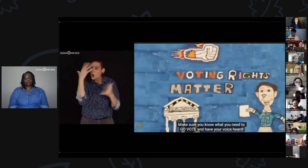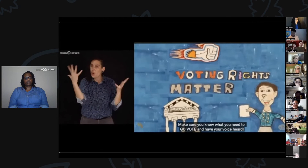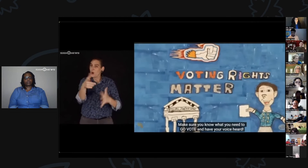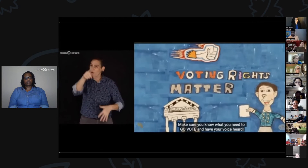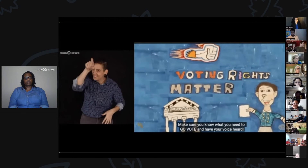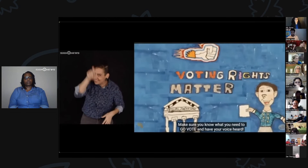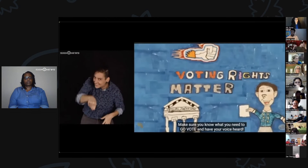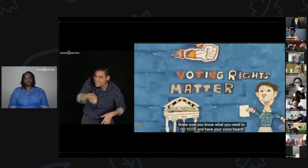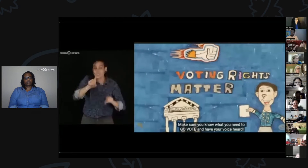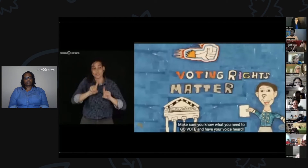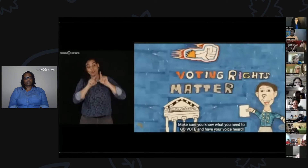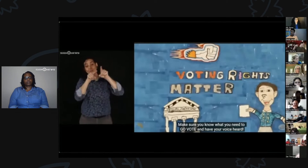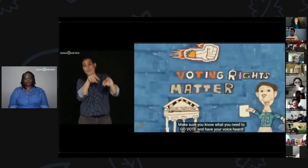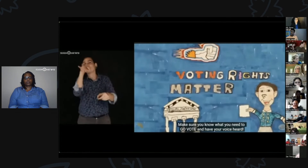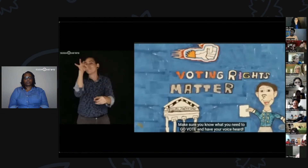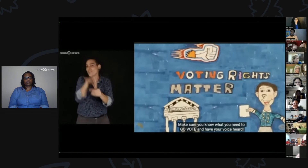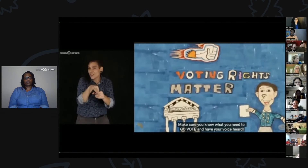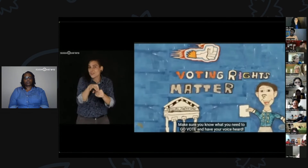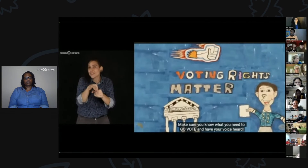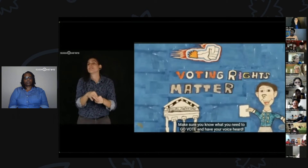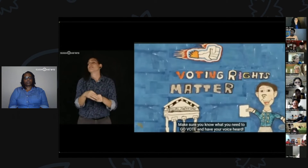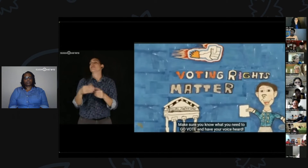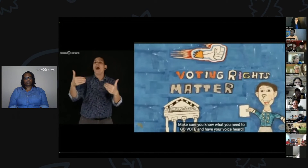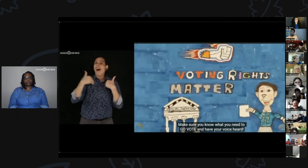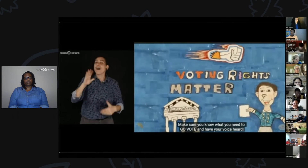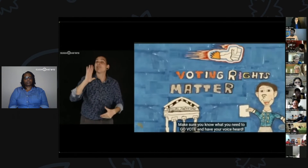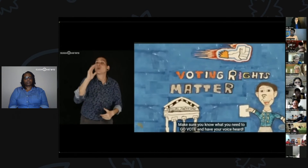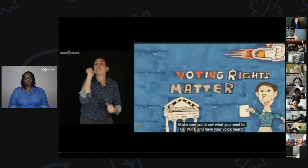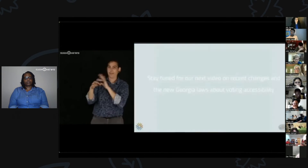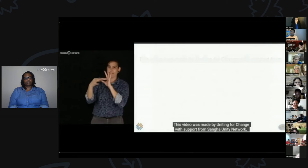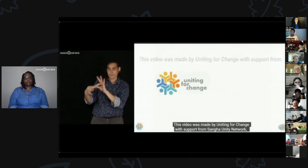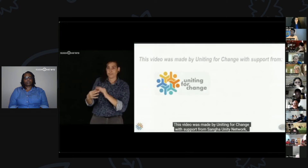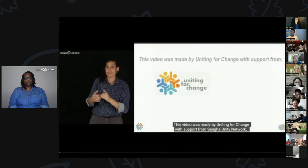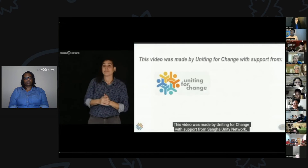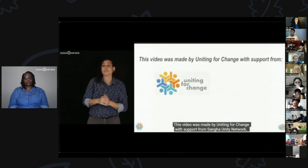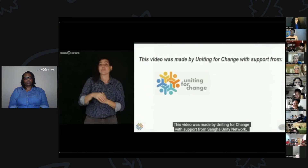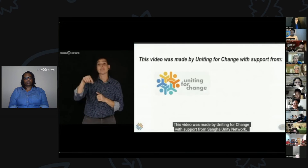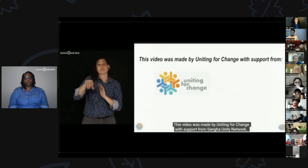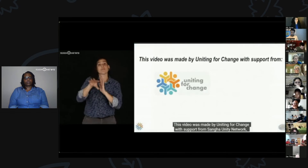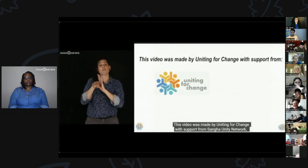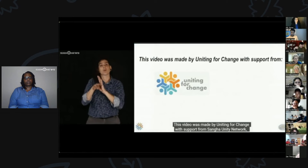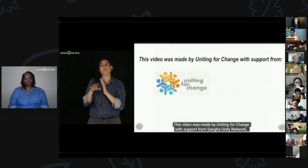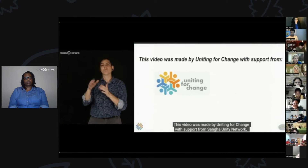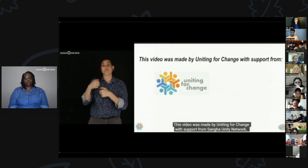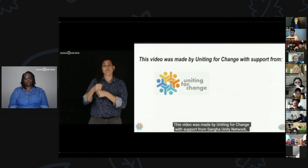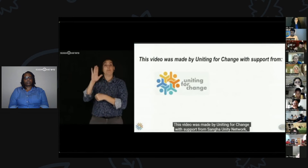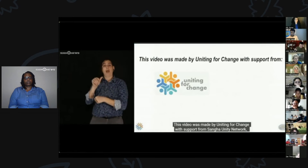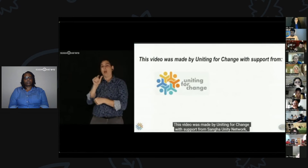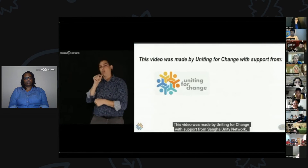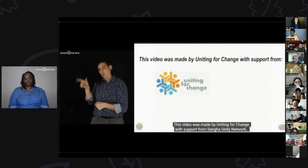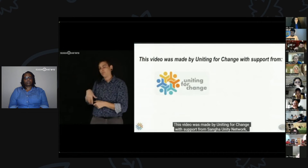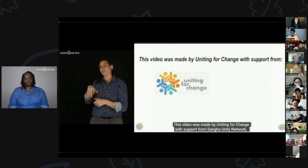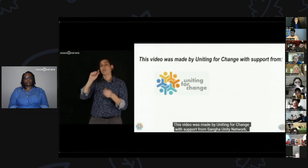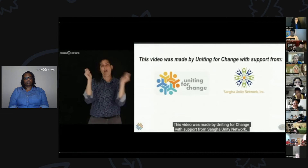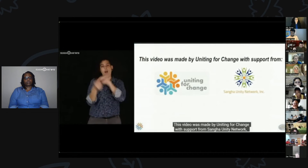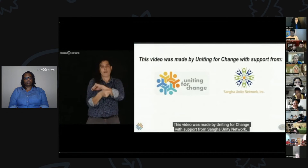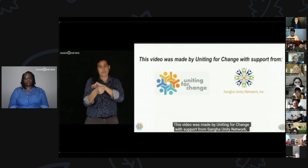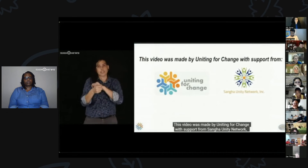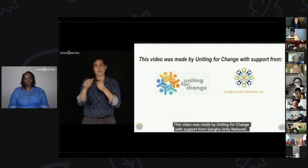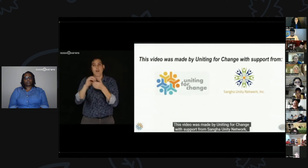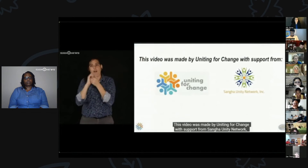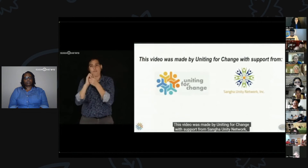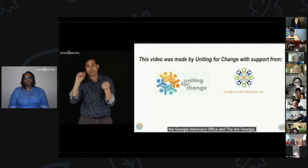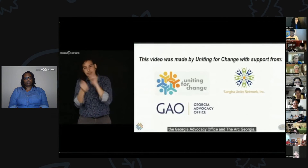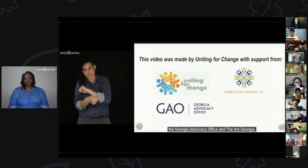need to go vote and have your voice heard. This video was made by Uniting for Change with support from Songhai